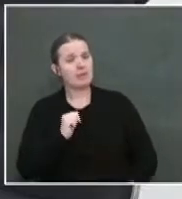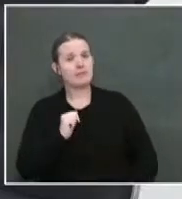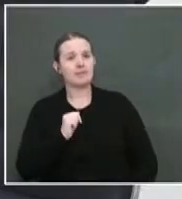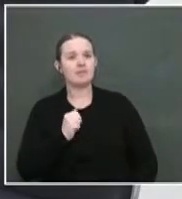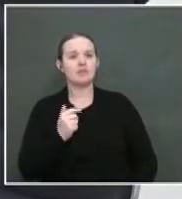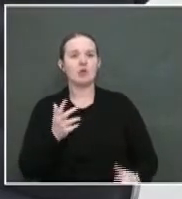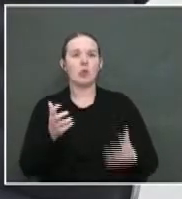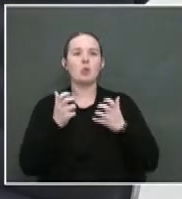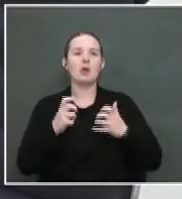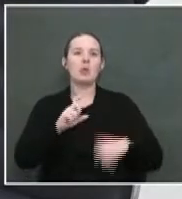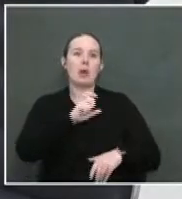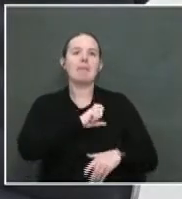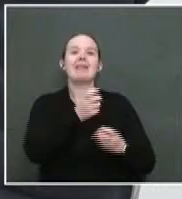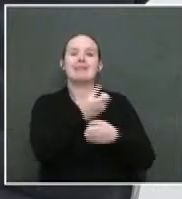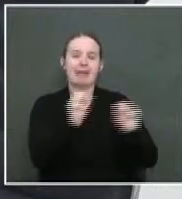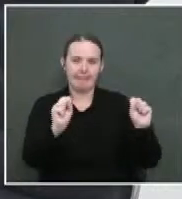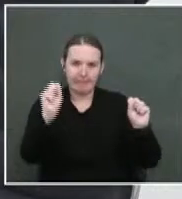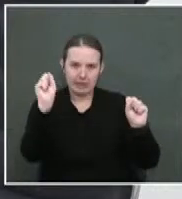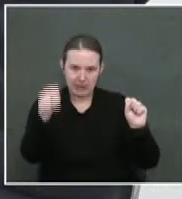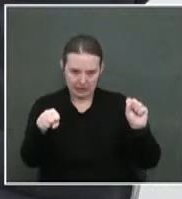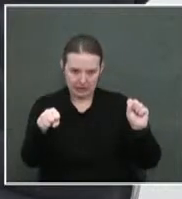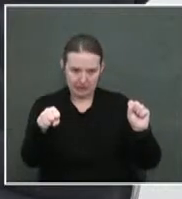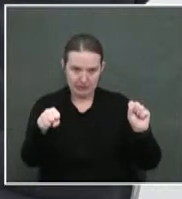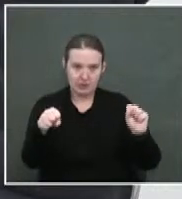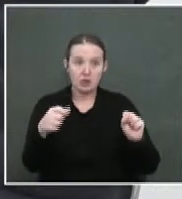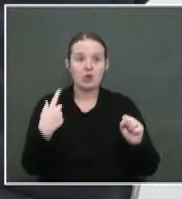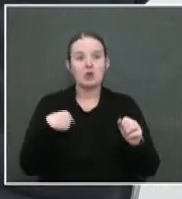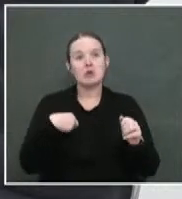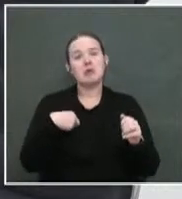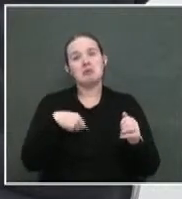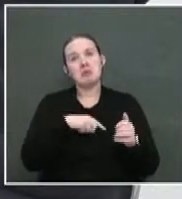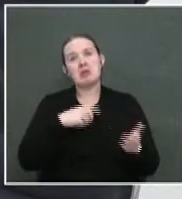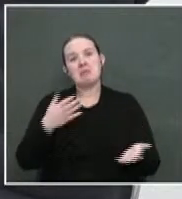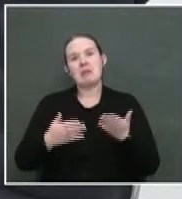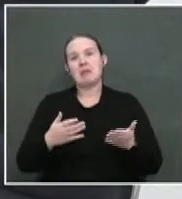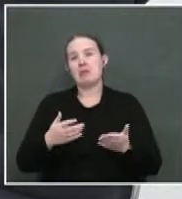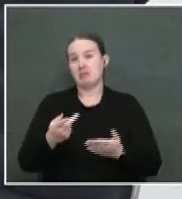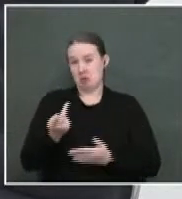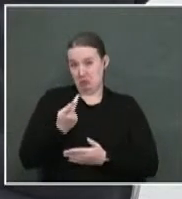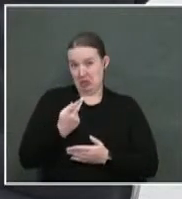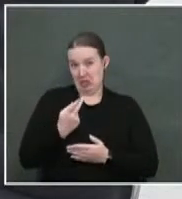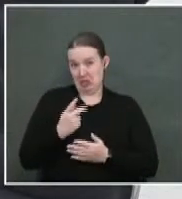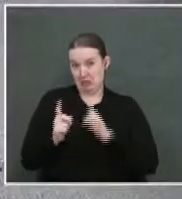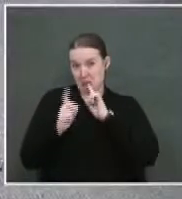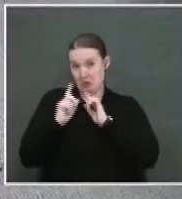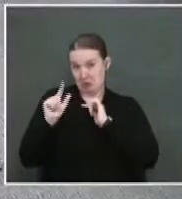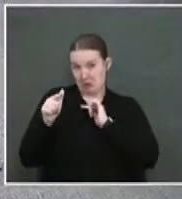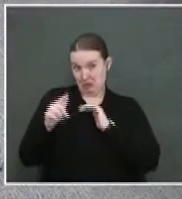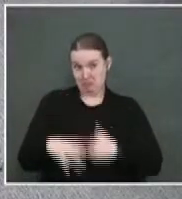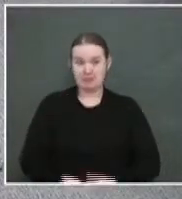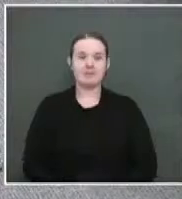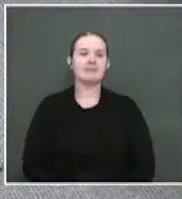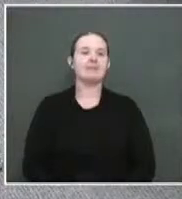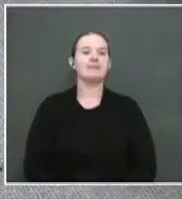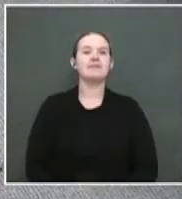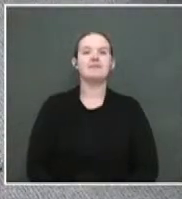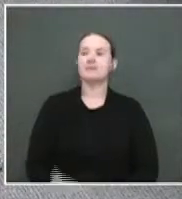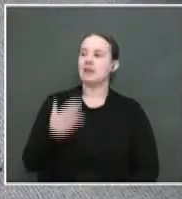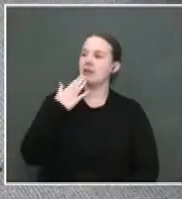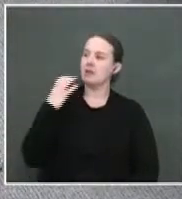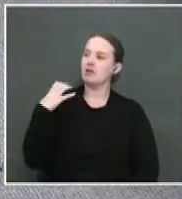we all want to keep our police officers safe, so we can maybe have an offline conversation about that. Thank you so much, Chief. ma'am. Thank